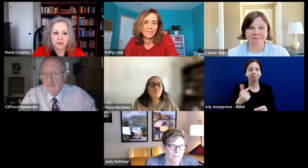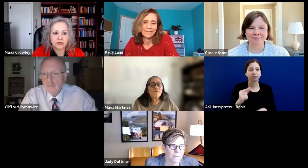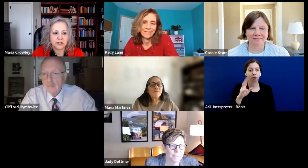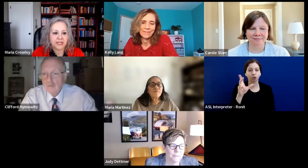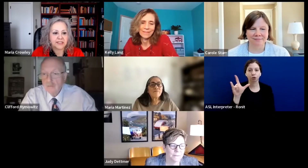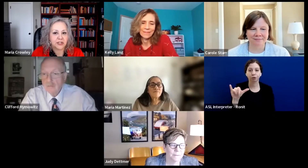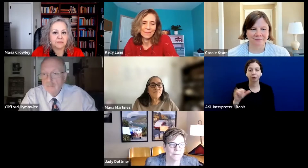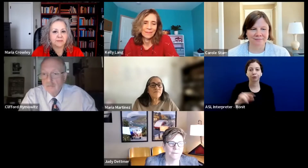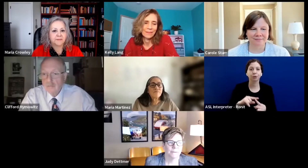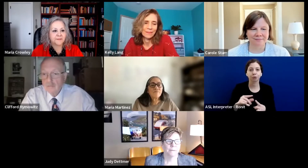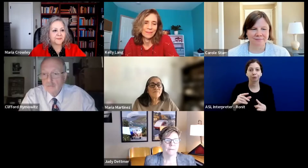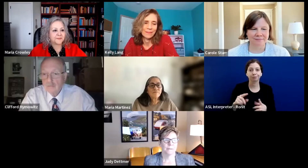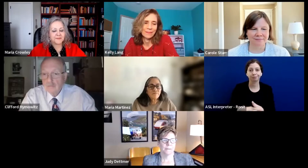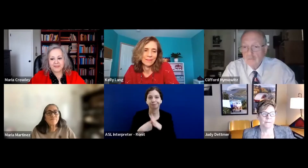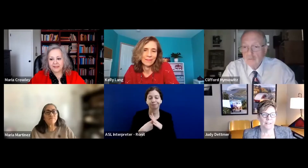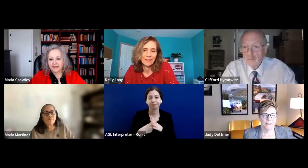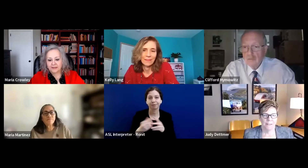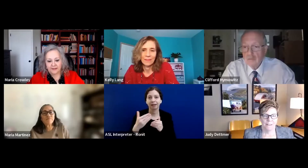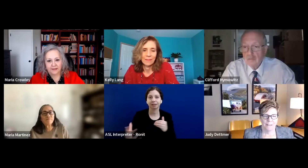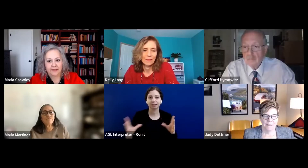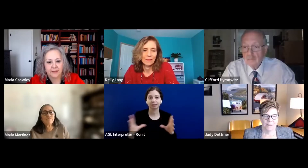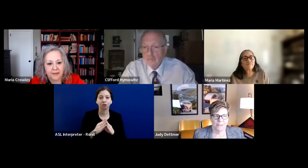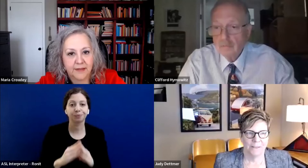to introduce the next session.